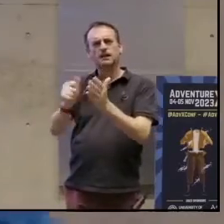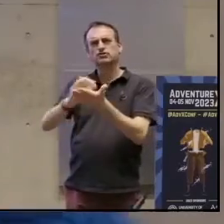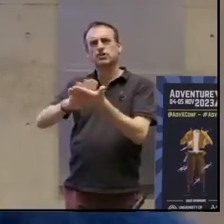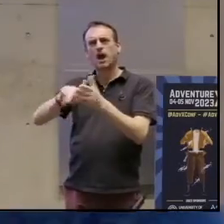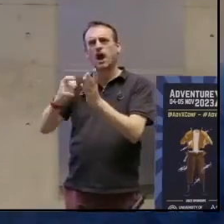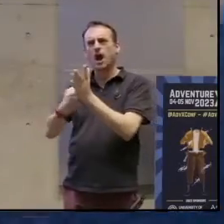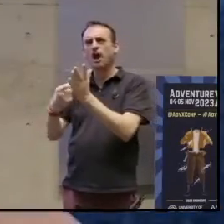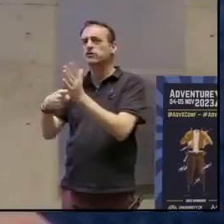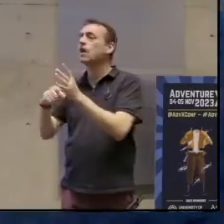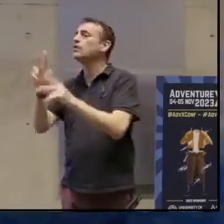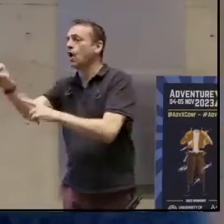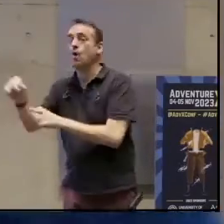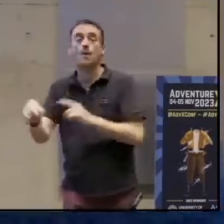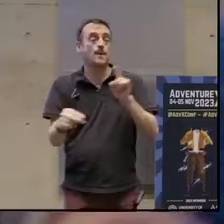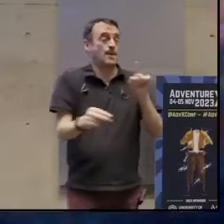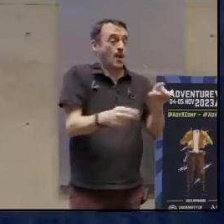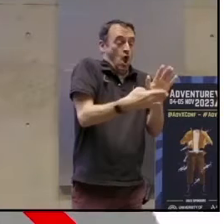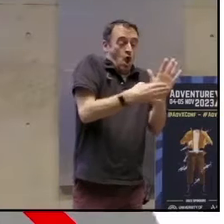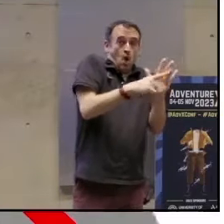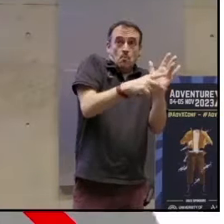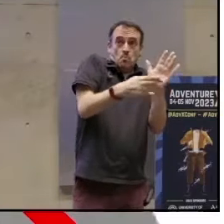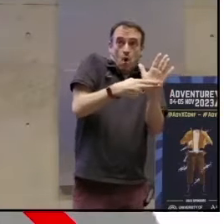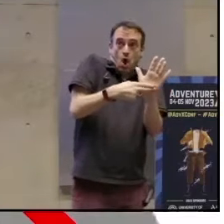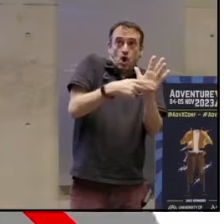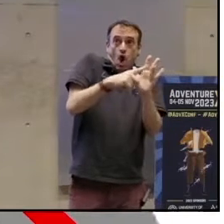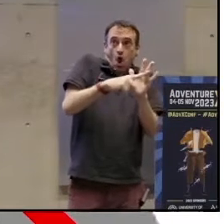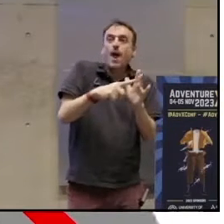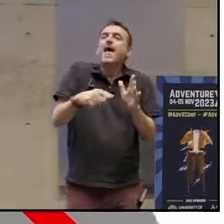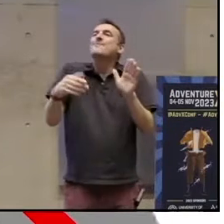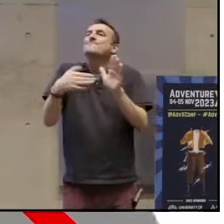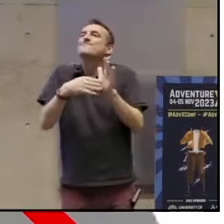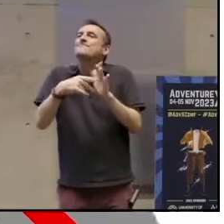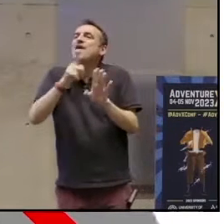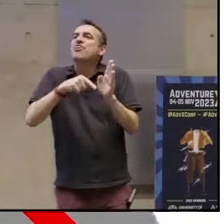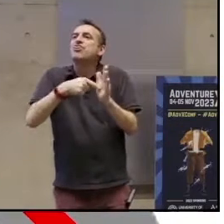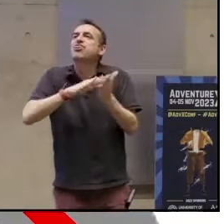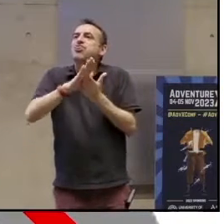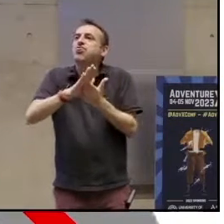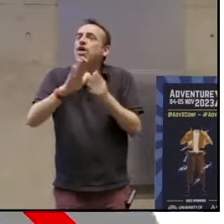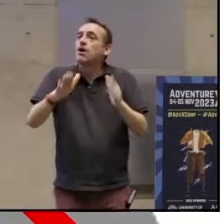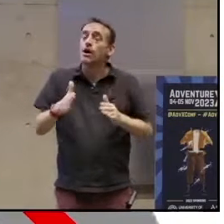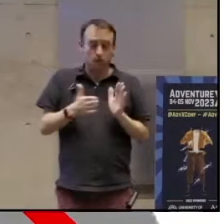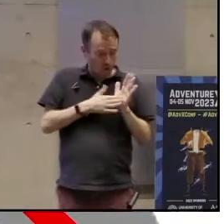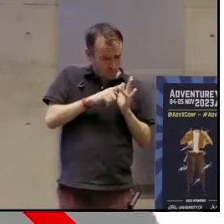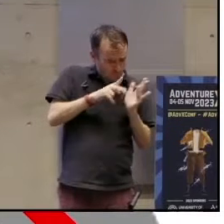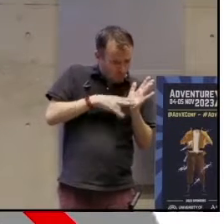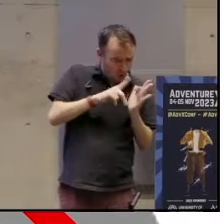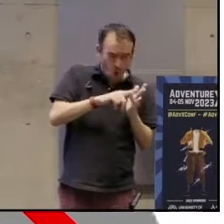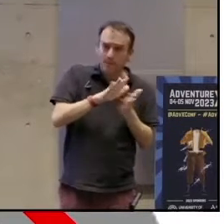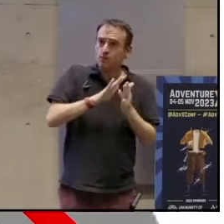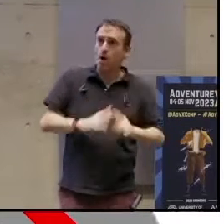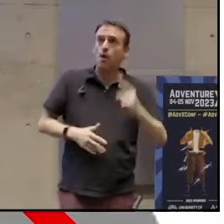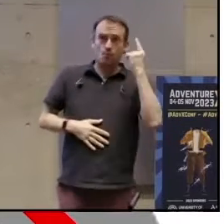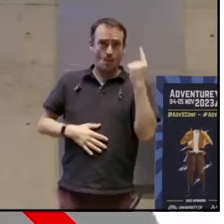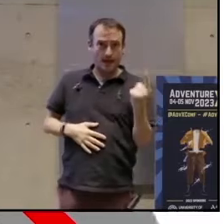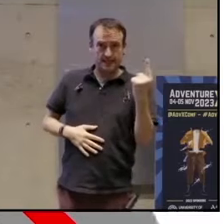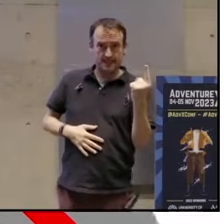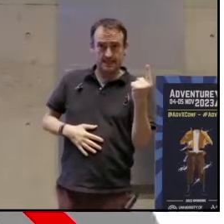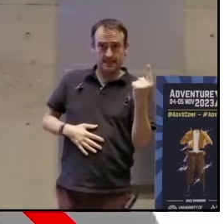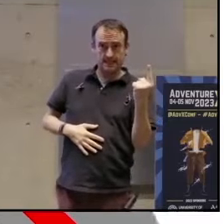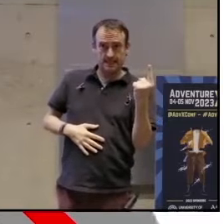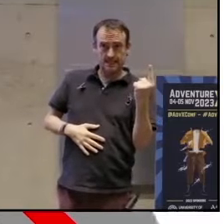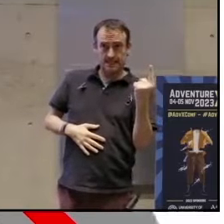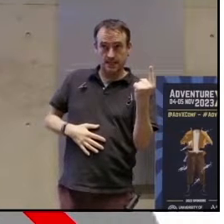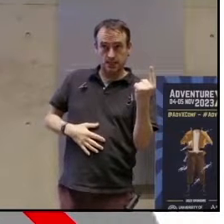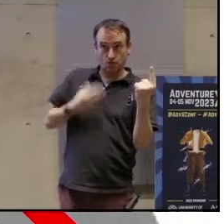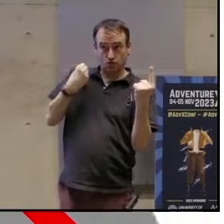Monomyth. Here we go. We got a professor in the house. Who here has studied their Greek? What does mono mean? One. Okay, we all fucking know